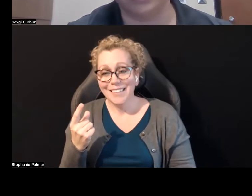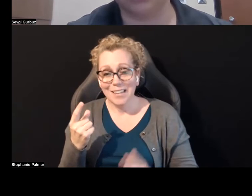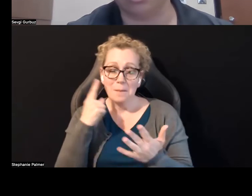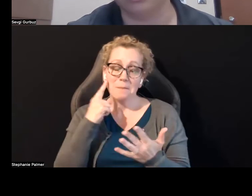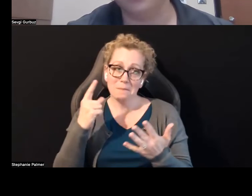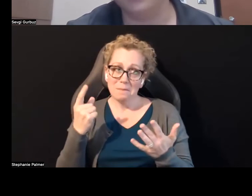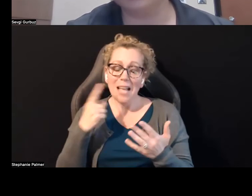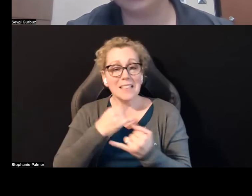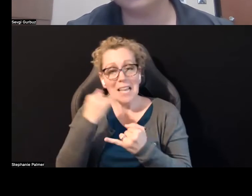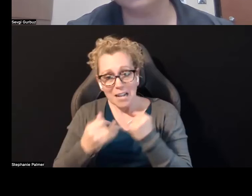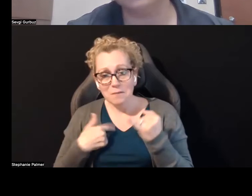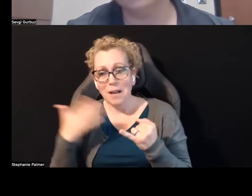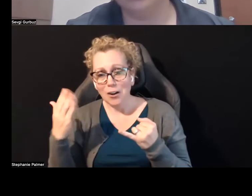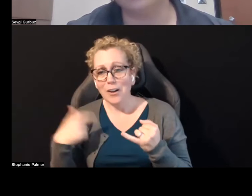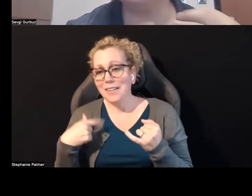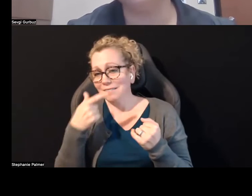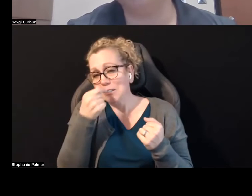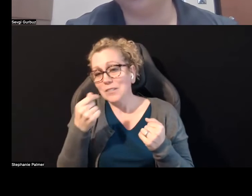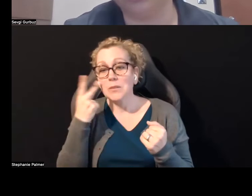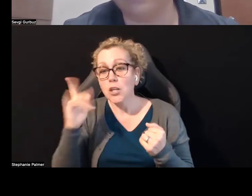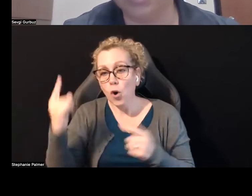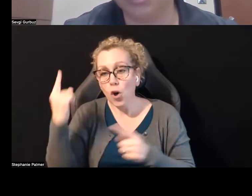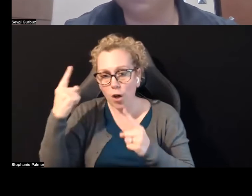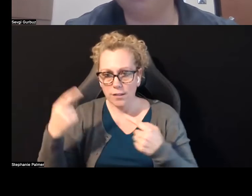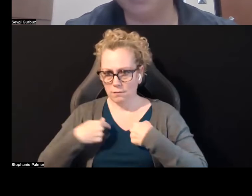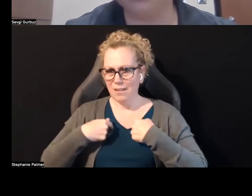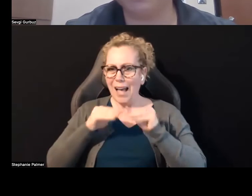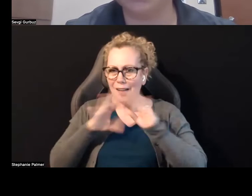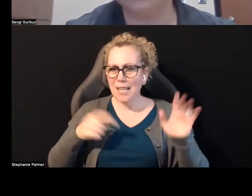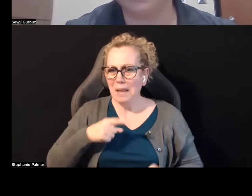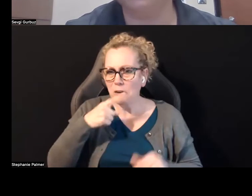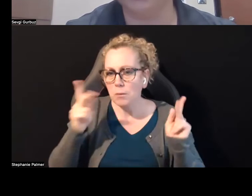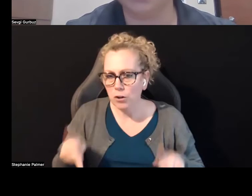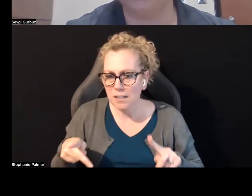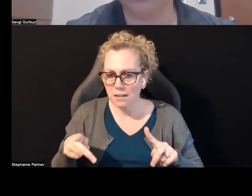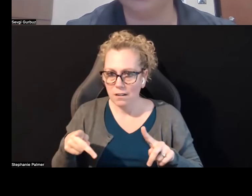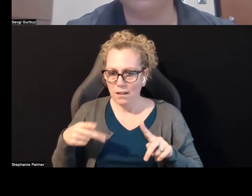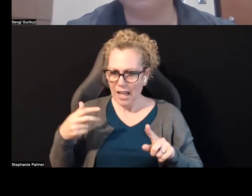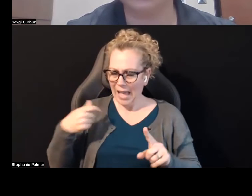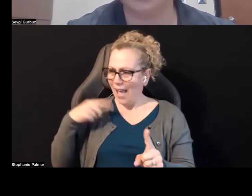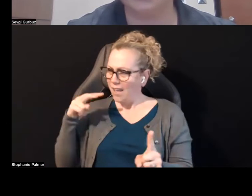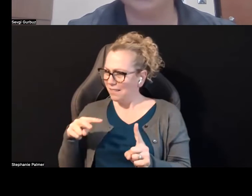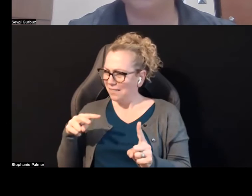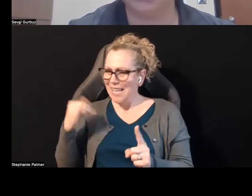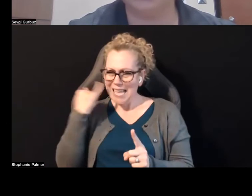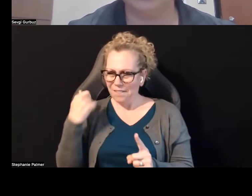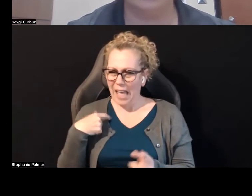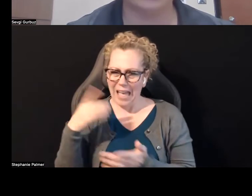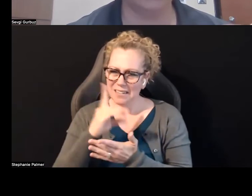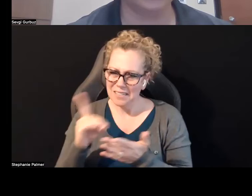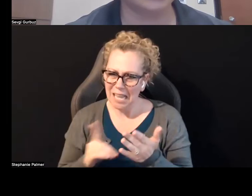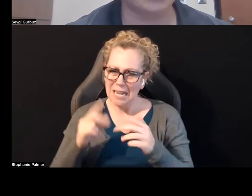thoughts on this are, because I'm a hearing person, obviously. From my perspective, I feel like, well, if I'm designing